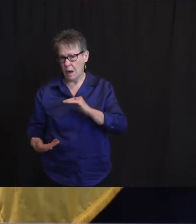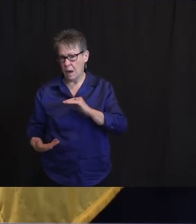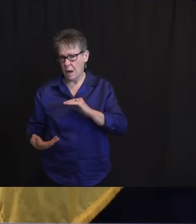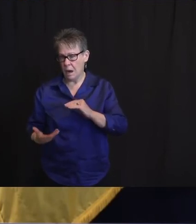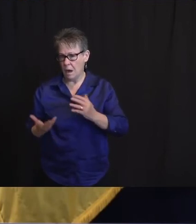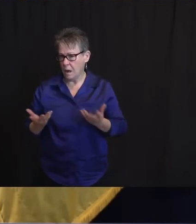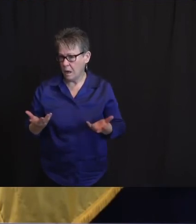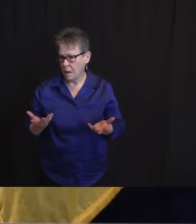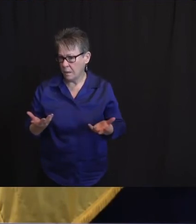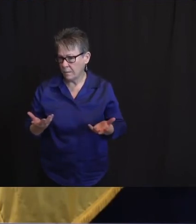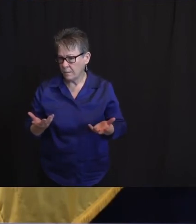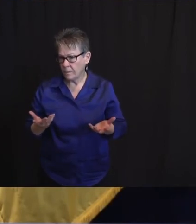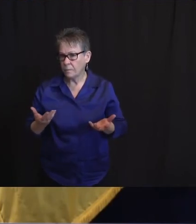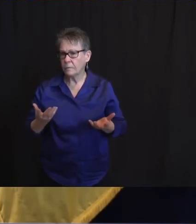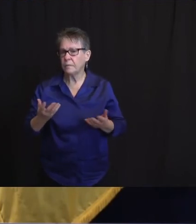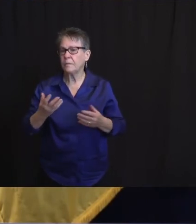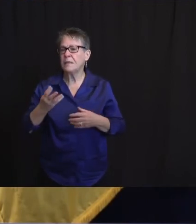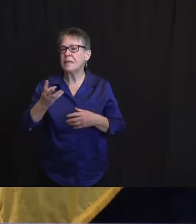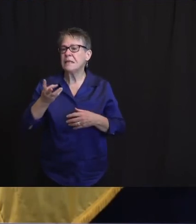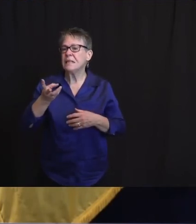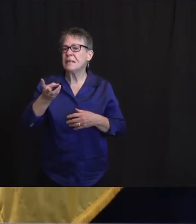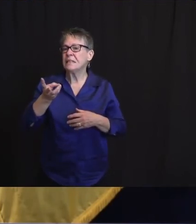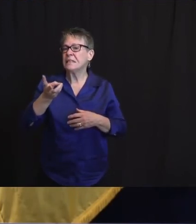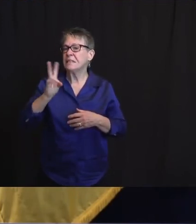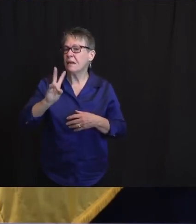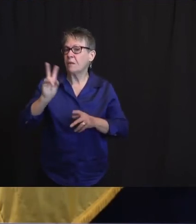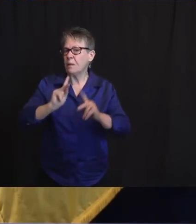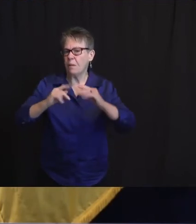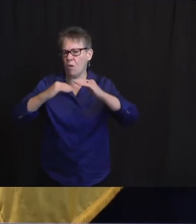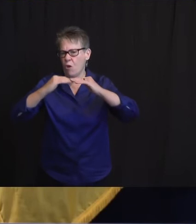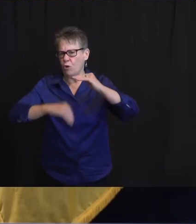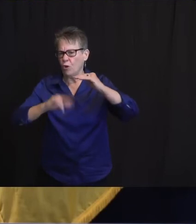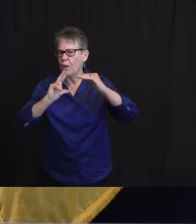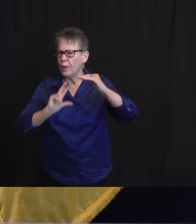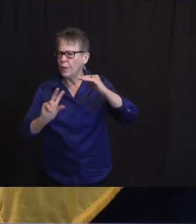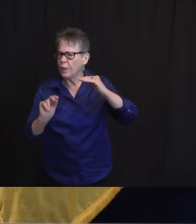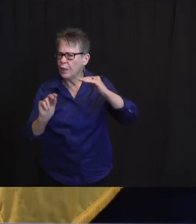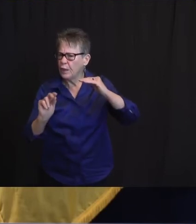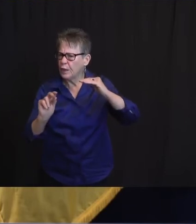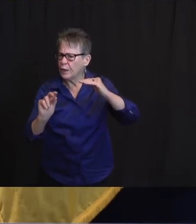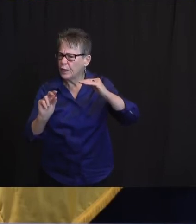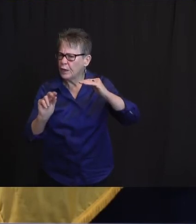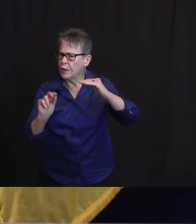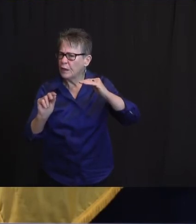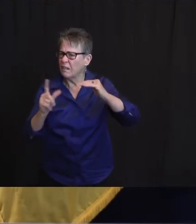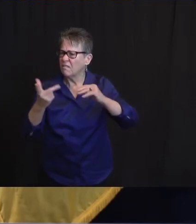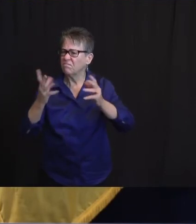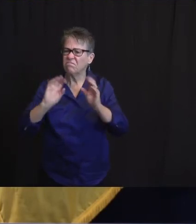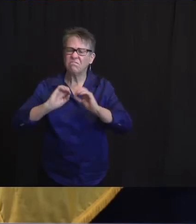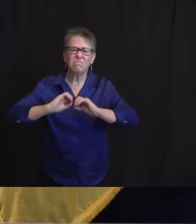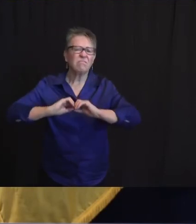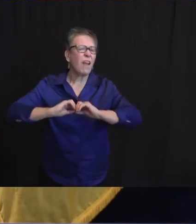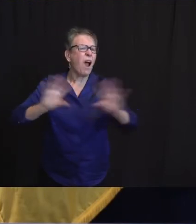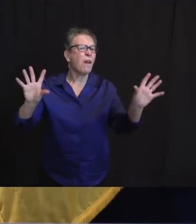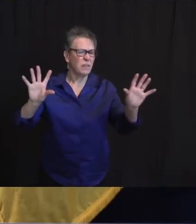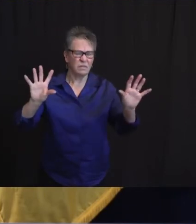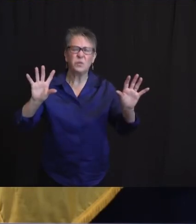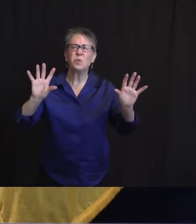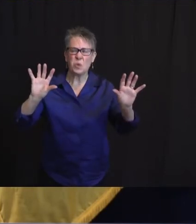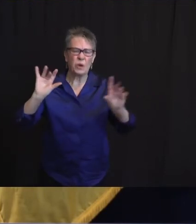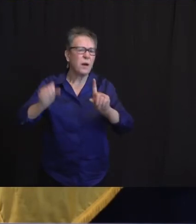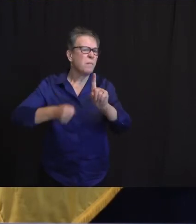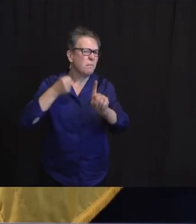30. But the impact on seniors is overwhelming. Pat, good afternoon. Good to have